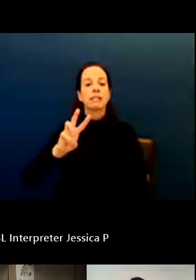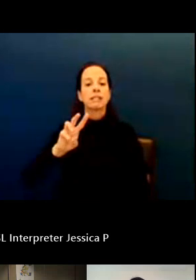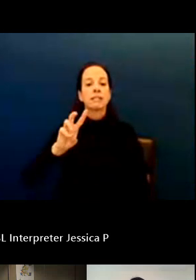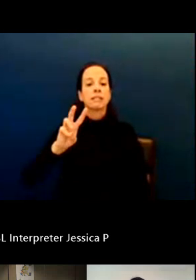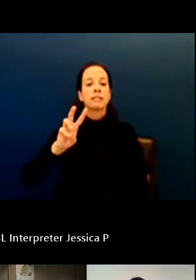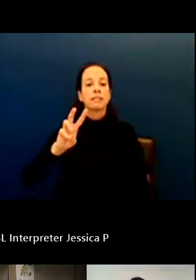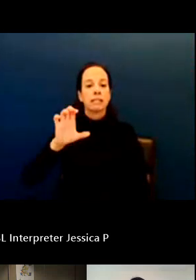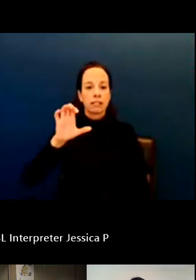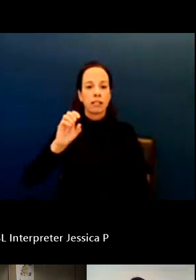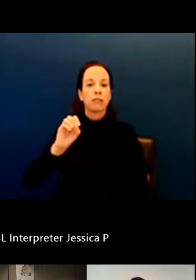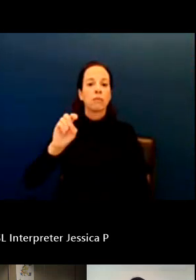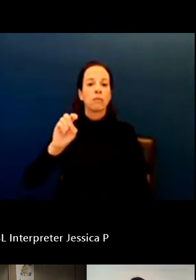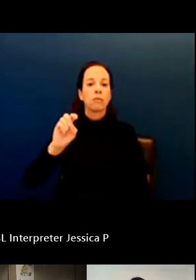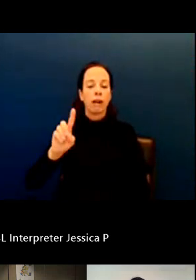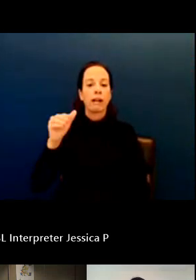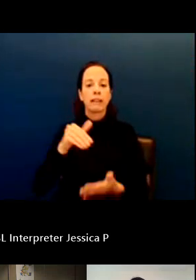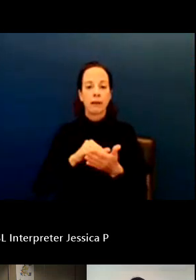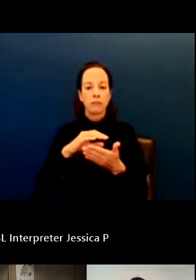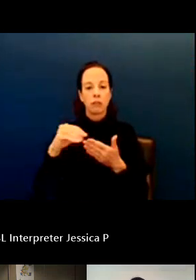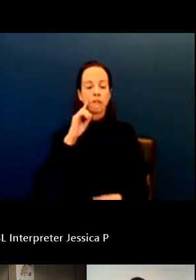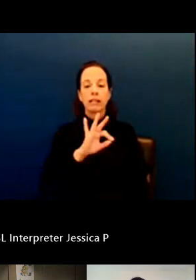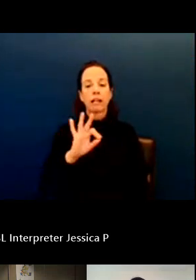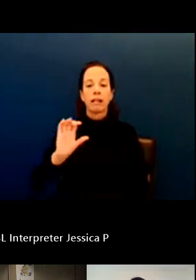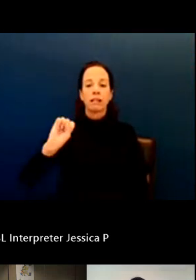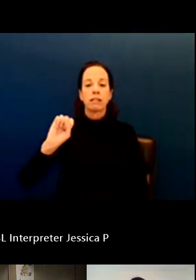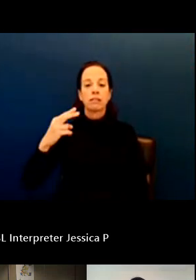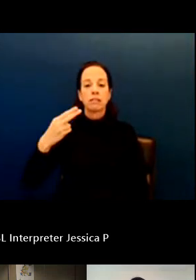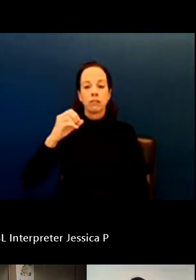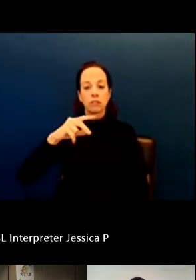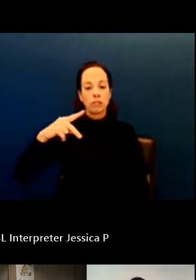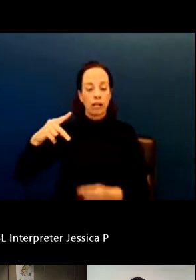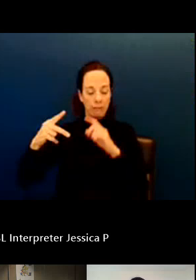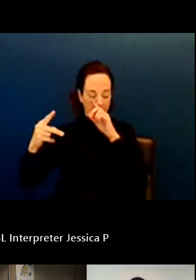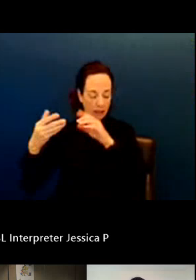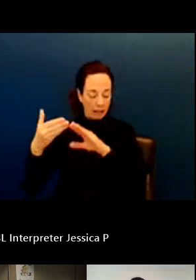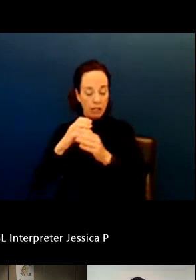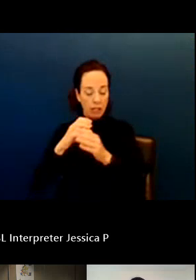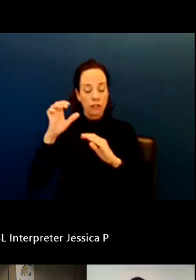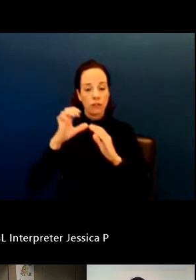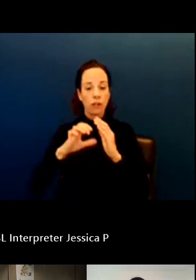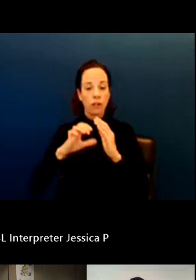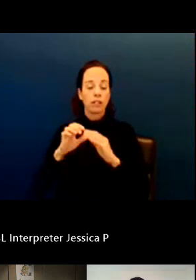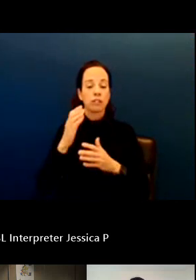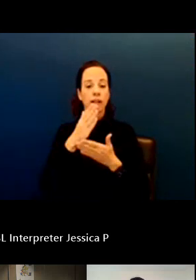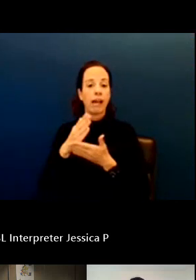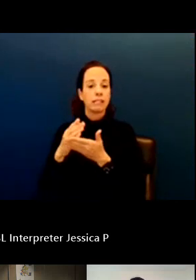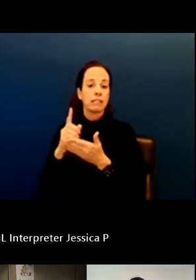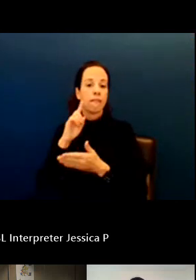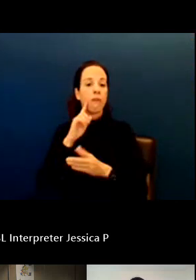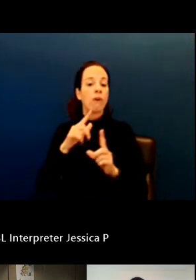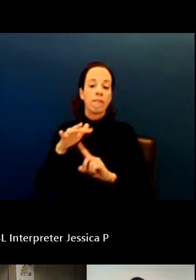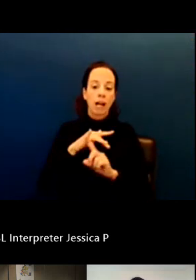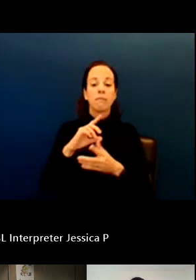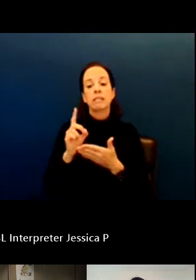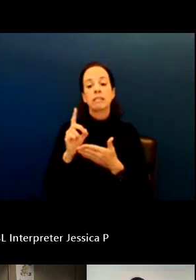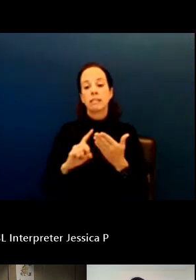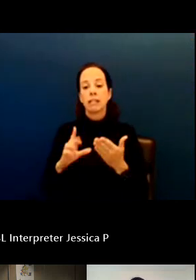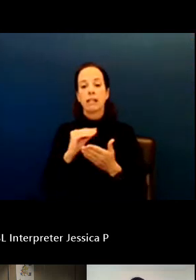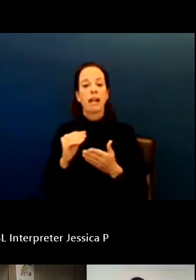$145,601,000 for 99 shop pre-construction phases for environmental, design, and